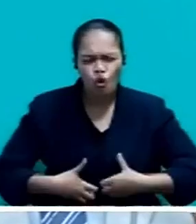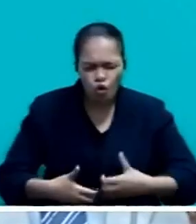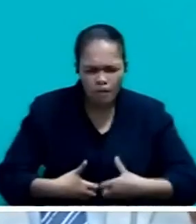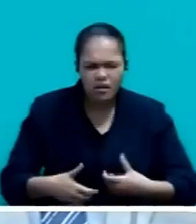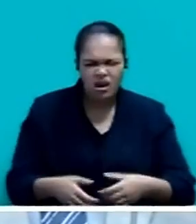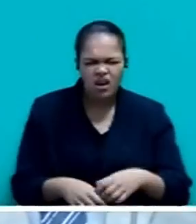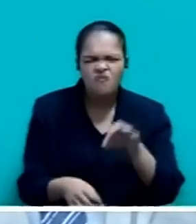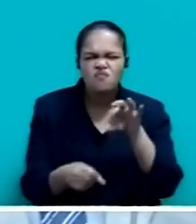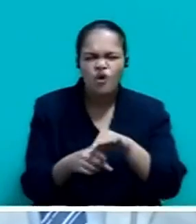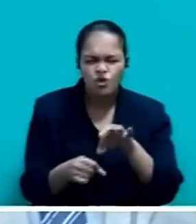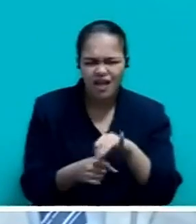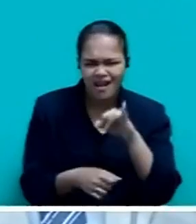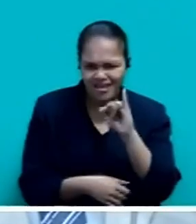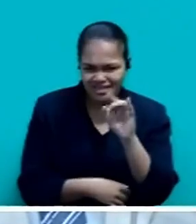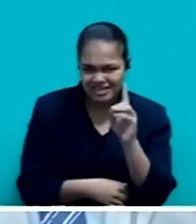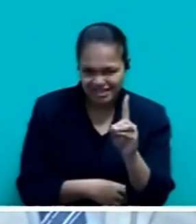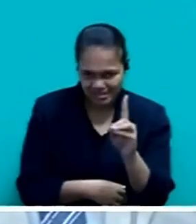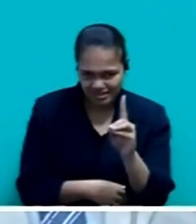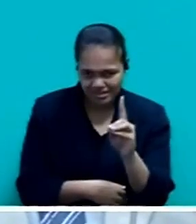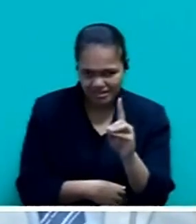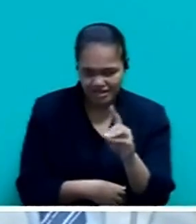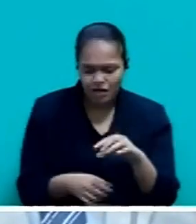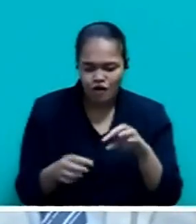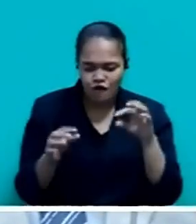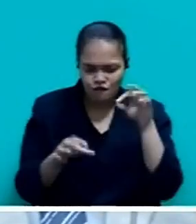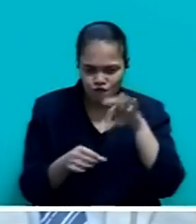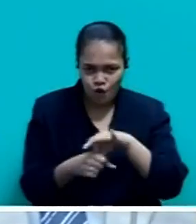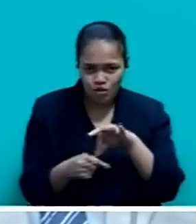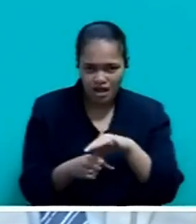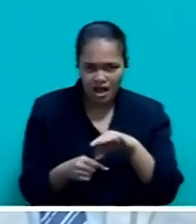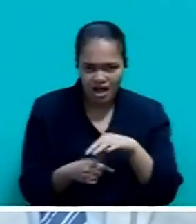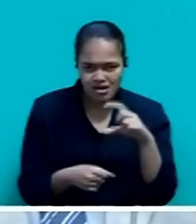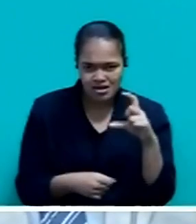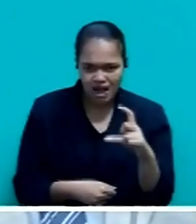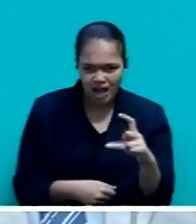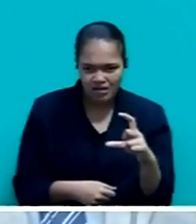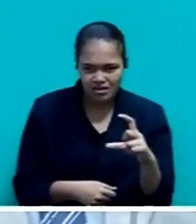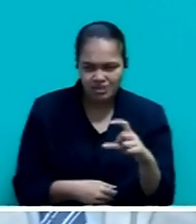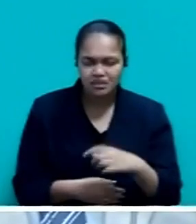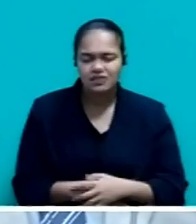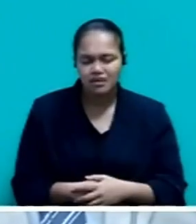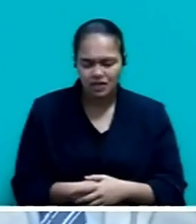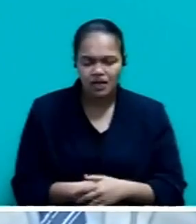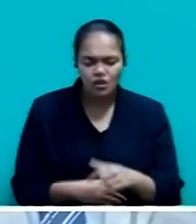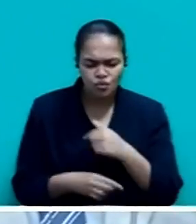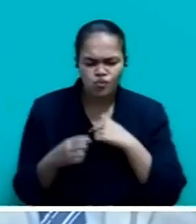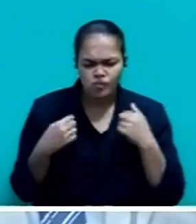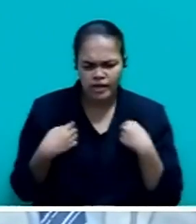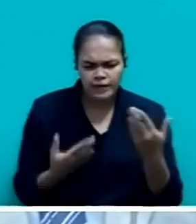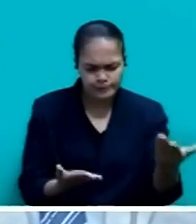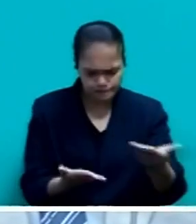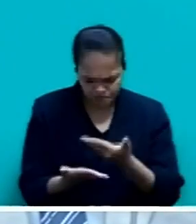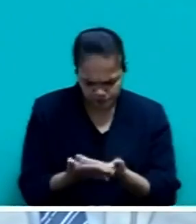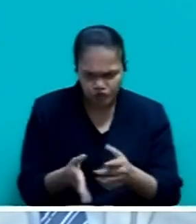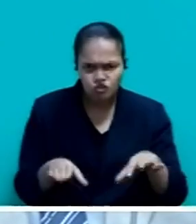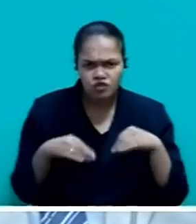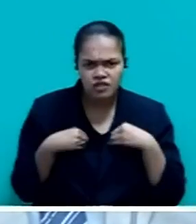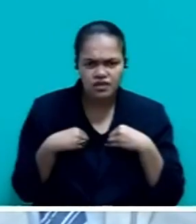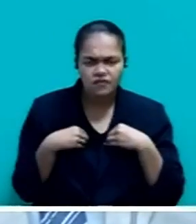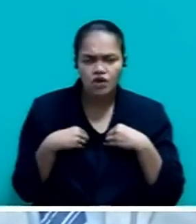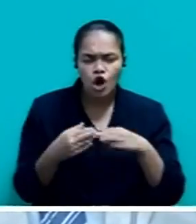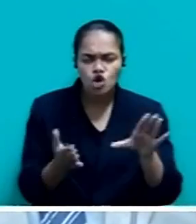voter card. And we just received a copy of the